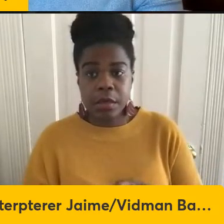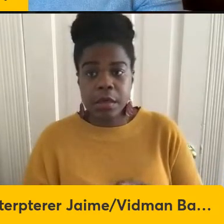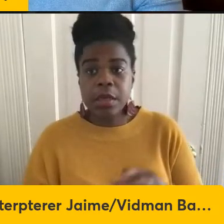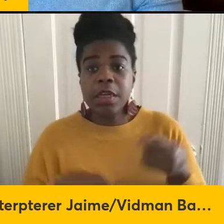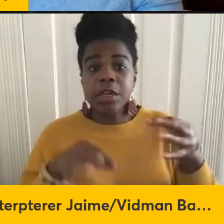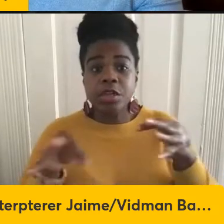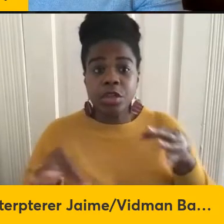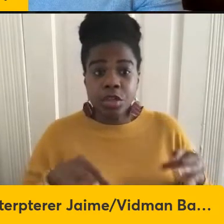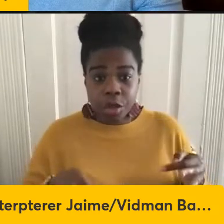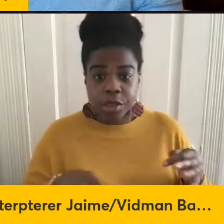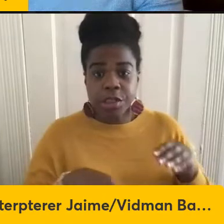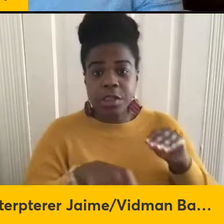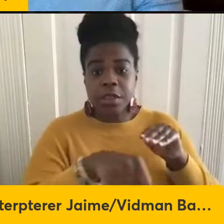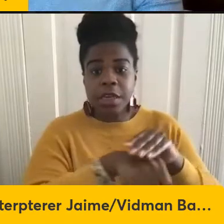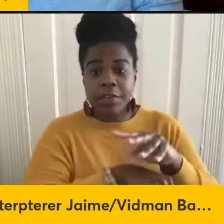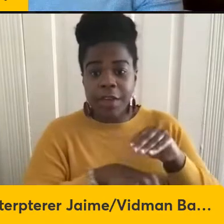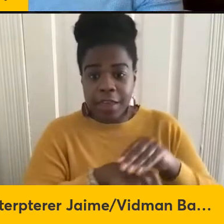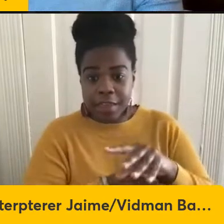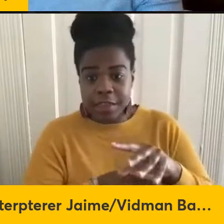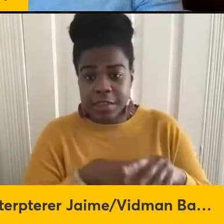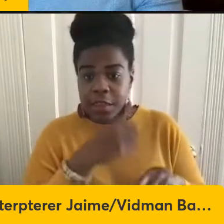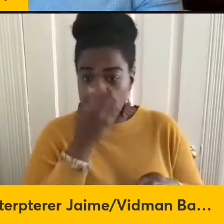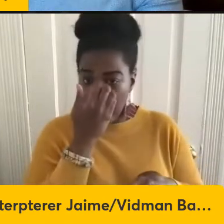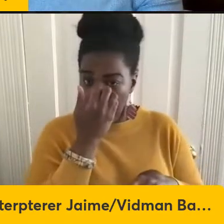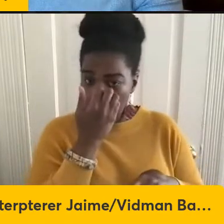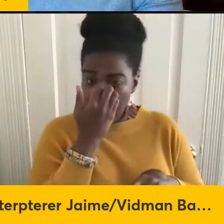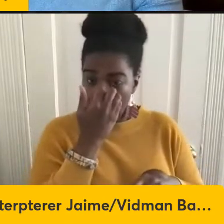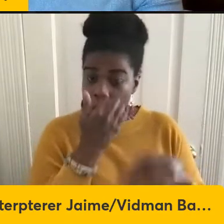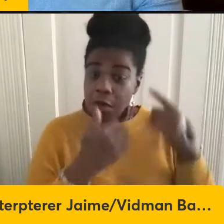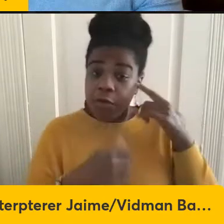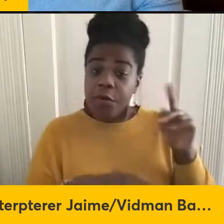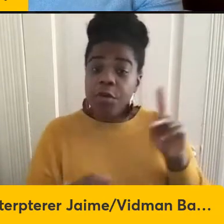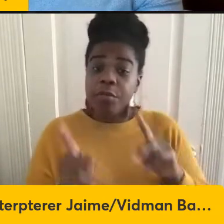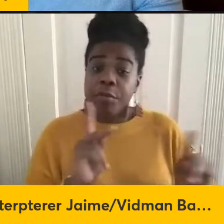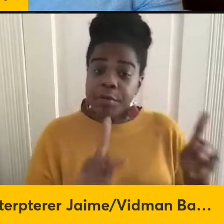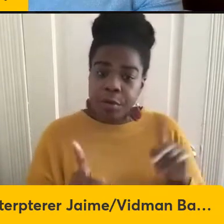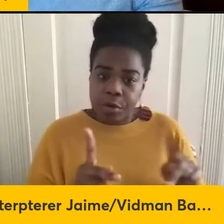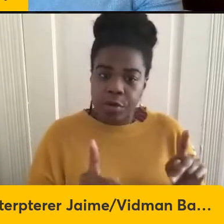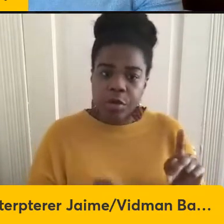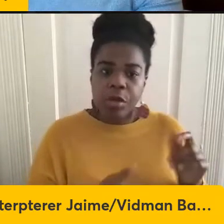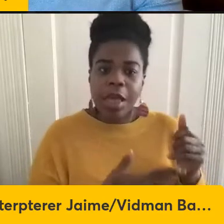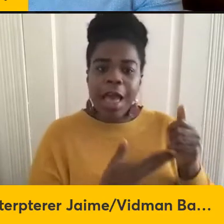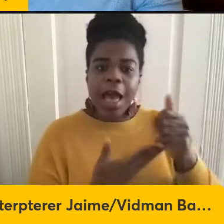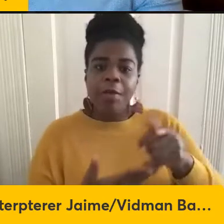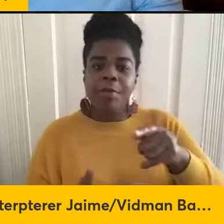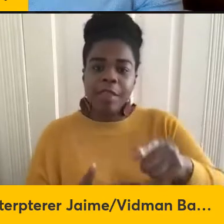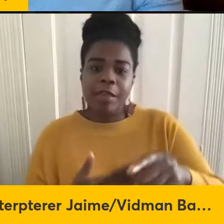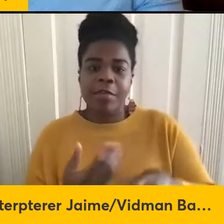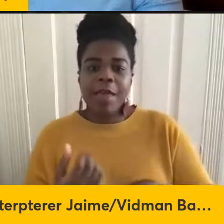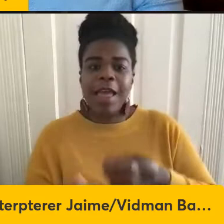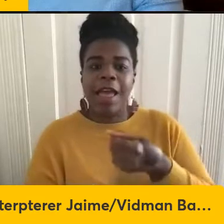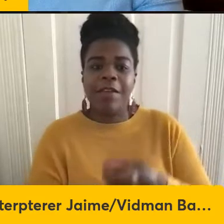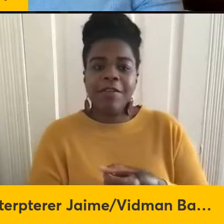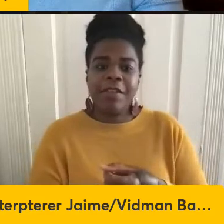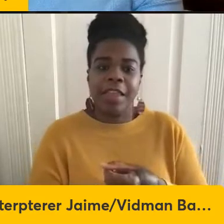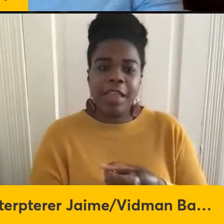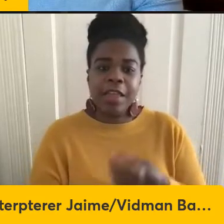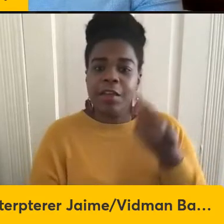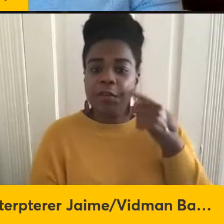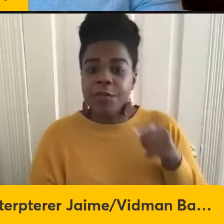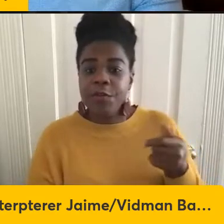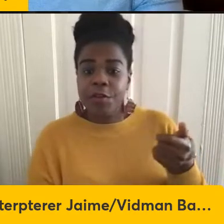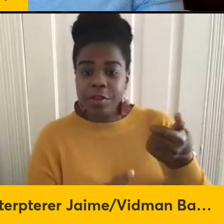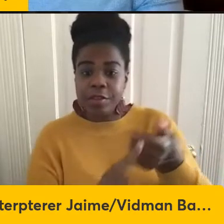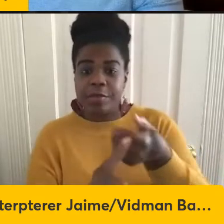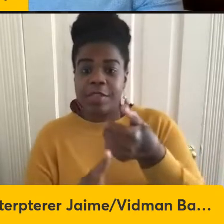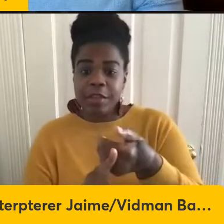instruction, advice to people to help them advocate for themselves